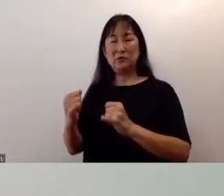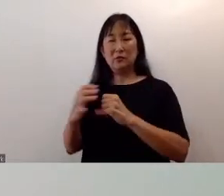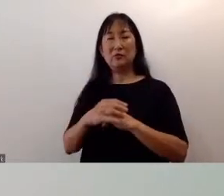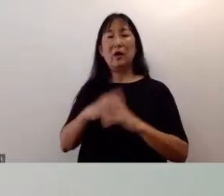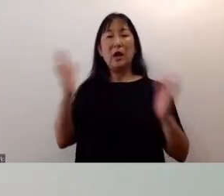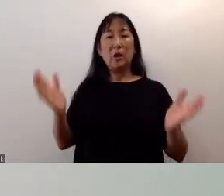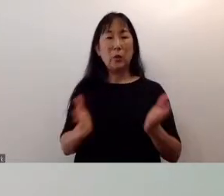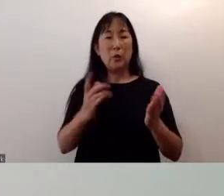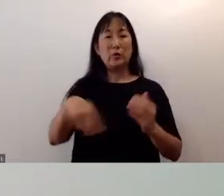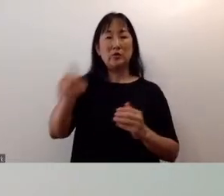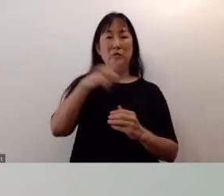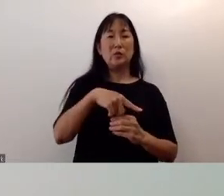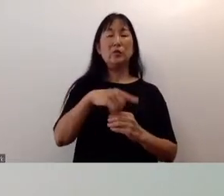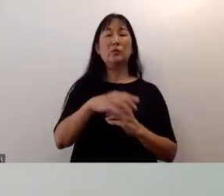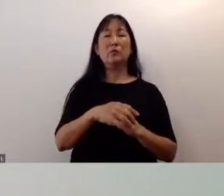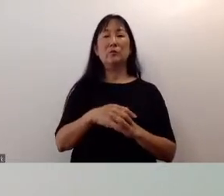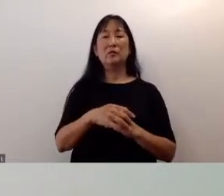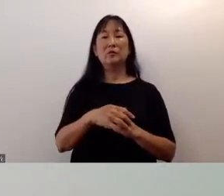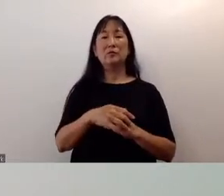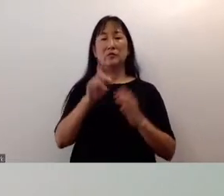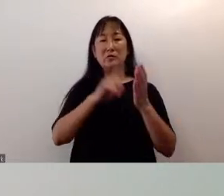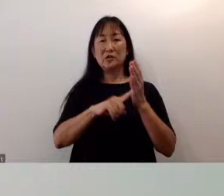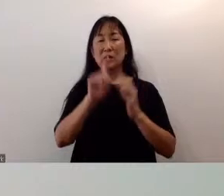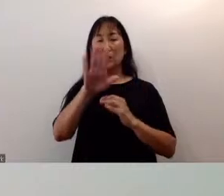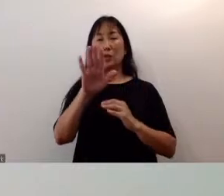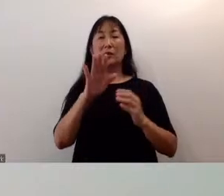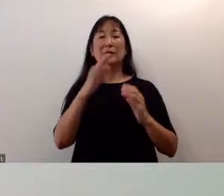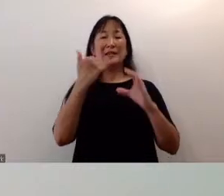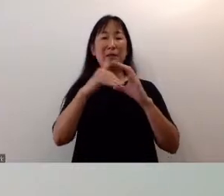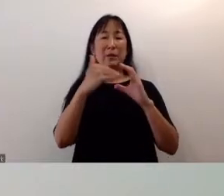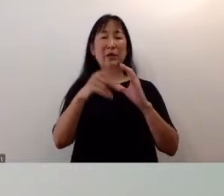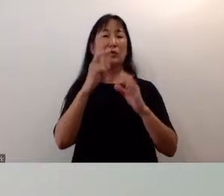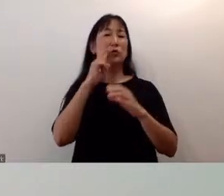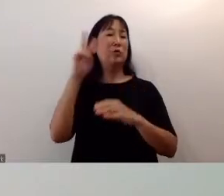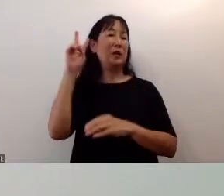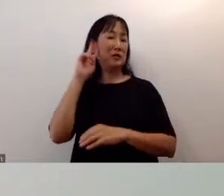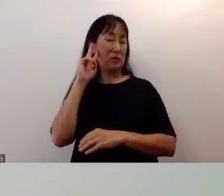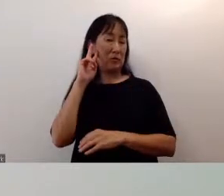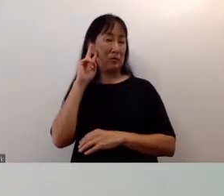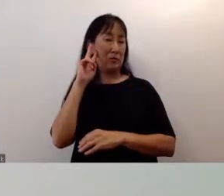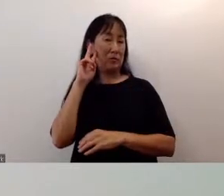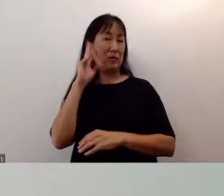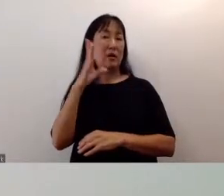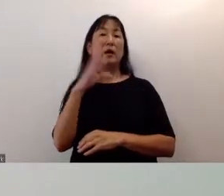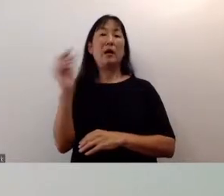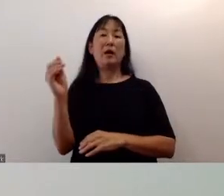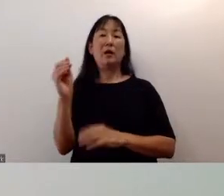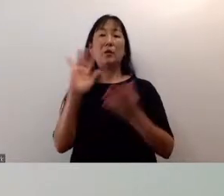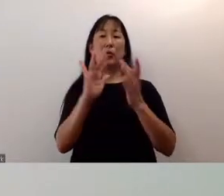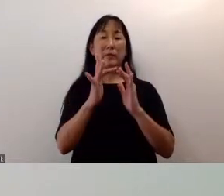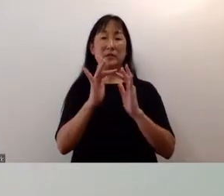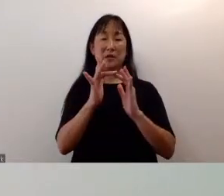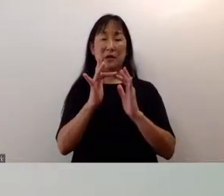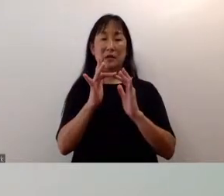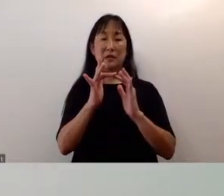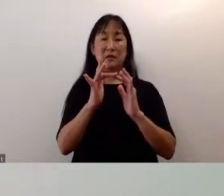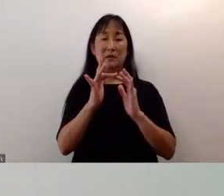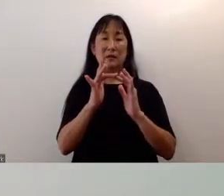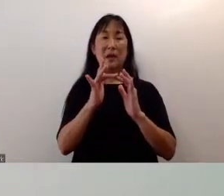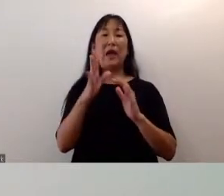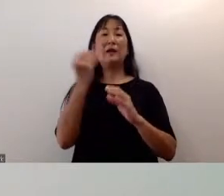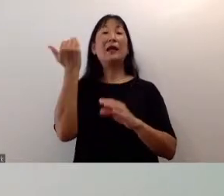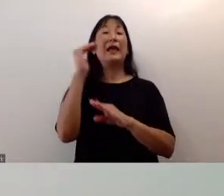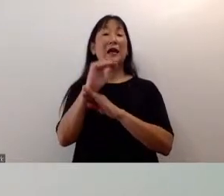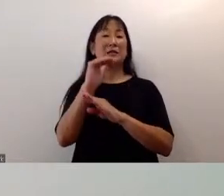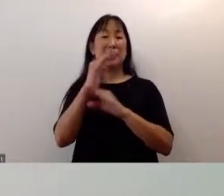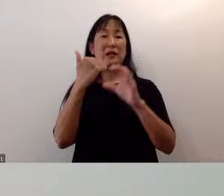encourage folks to look at the email we sent out 2 days ago, as well as our website. Even the email we sent out last night had